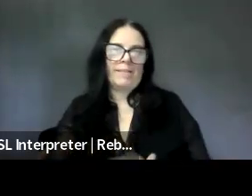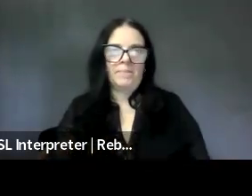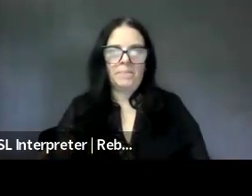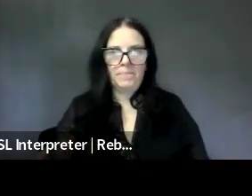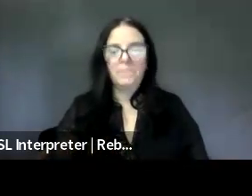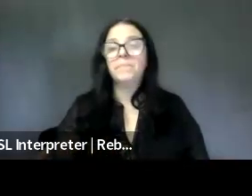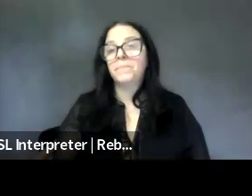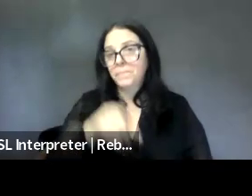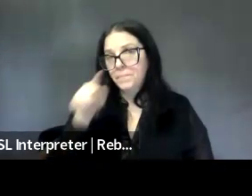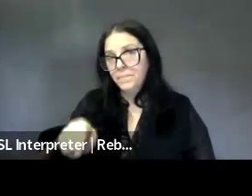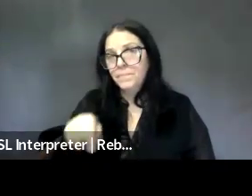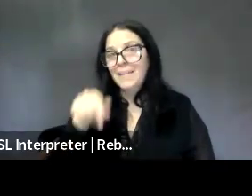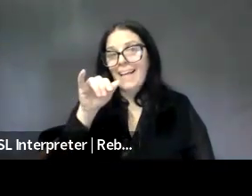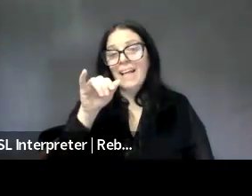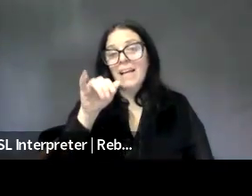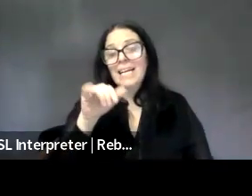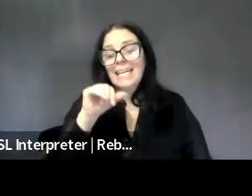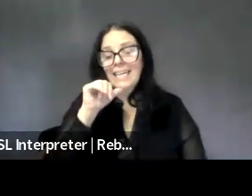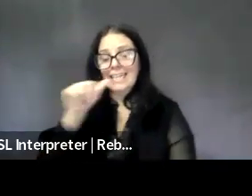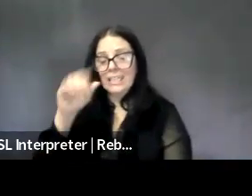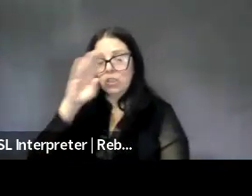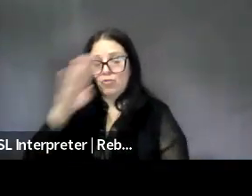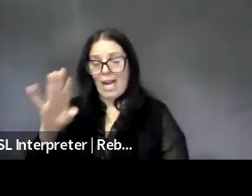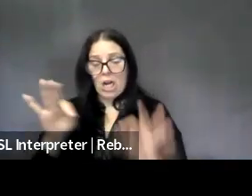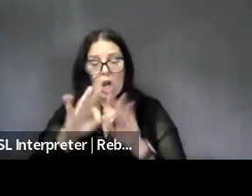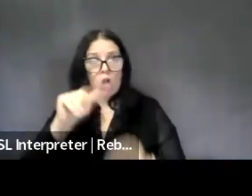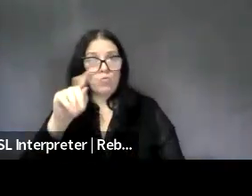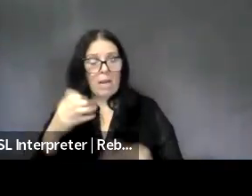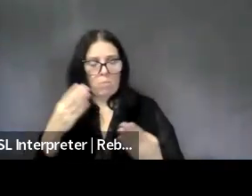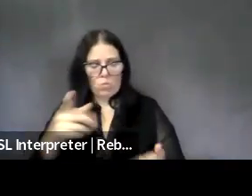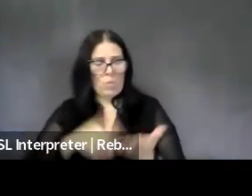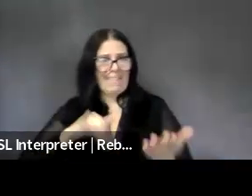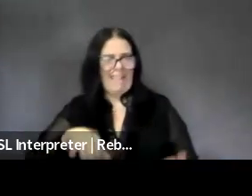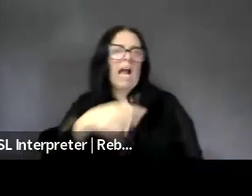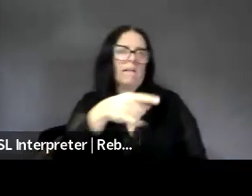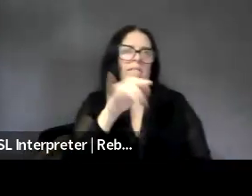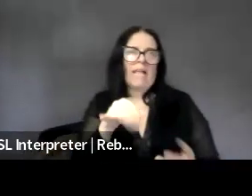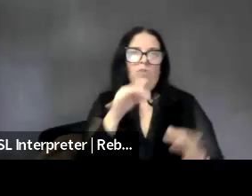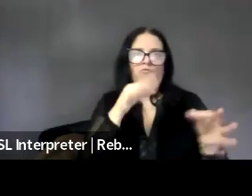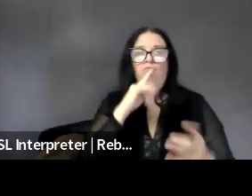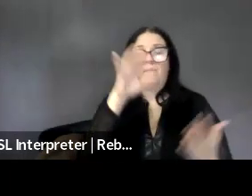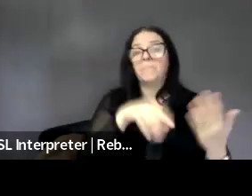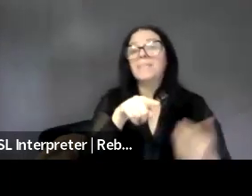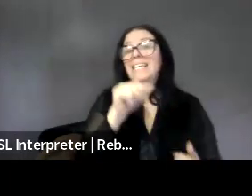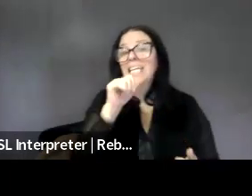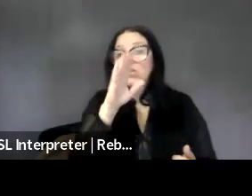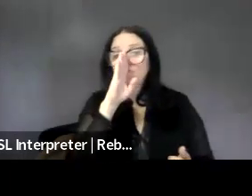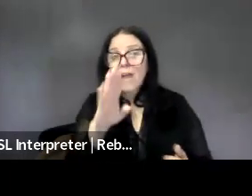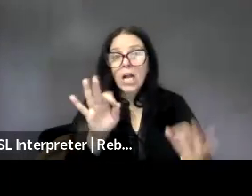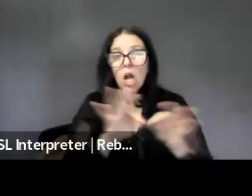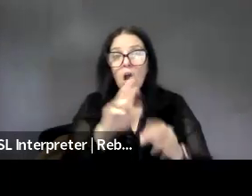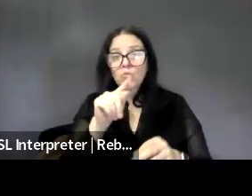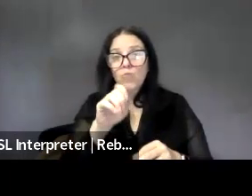Okay, here's what an indirect cost rate proposal is. An indirect cost rate proposal is similar to a